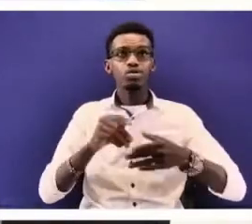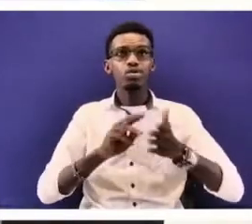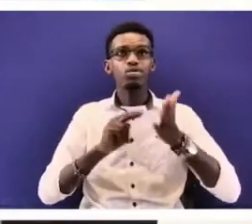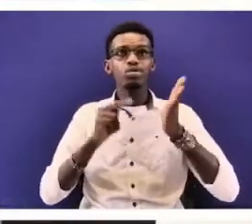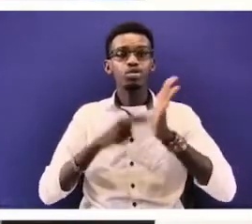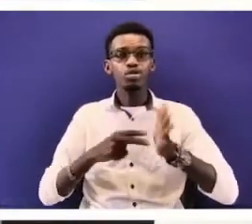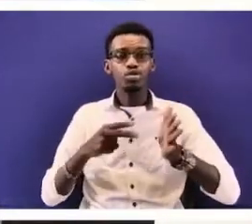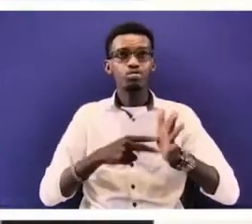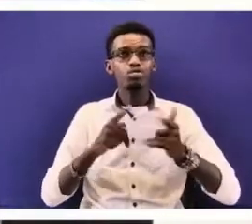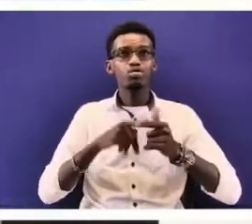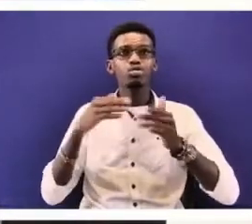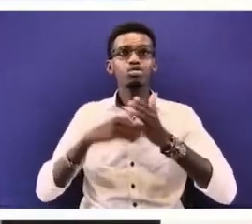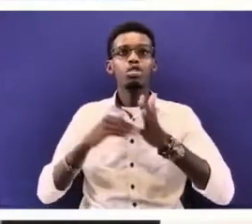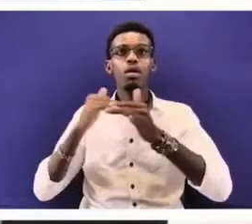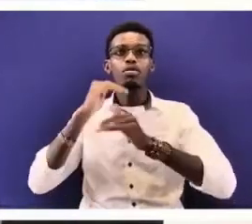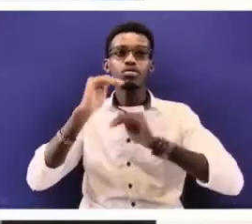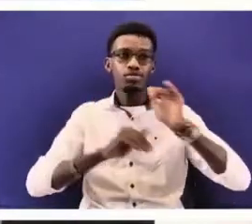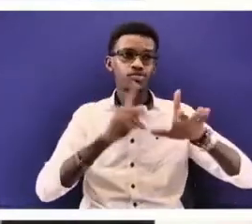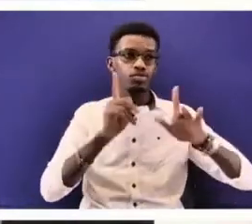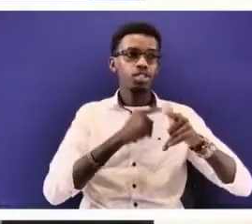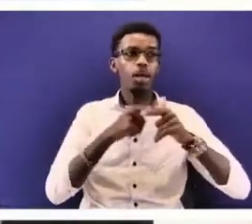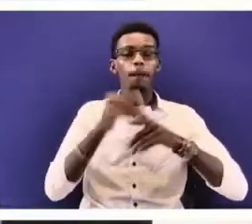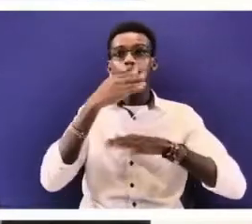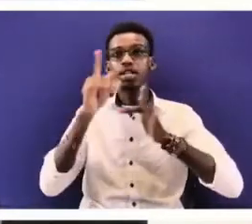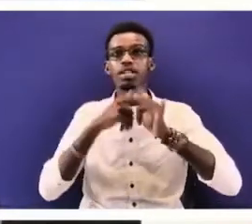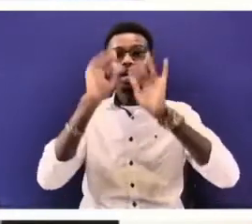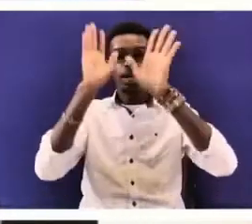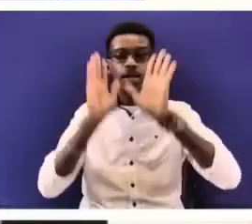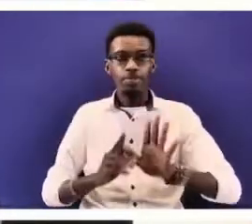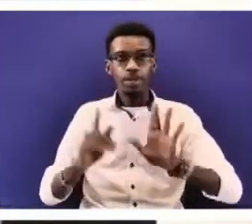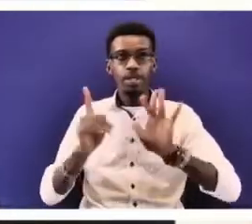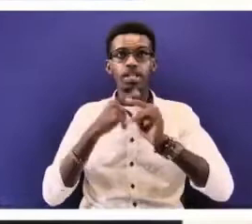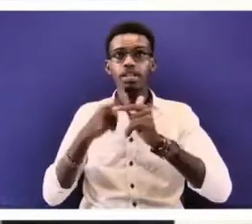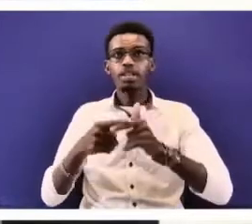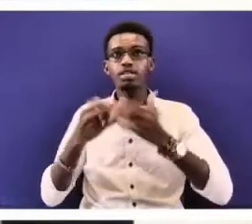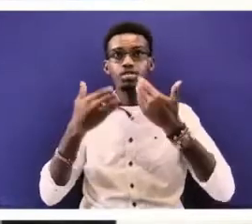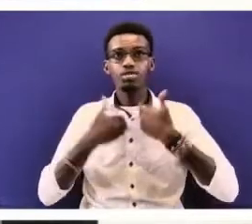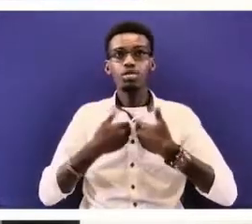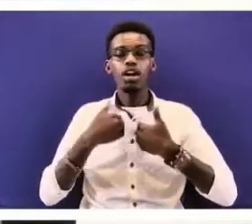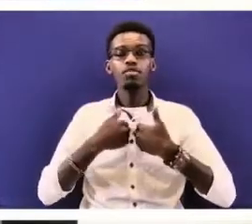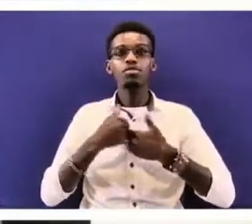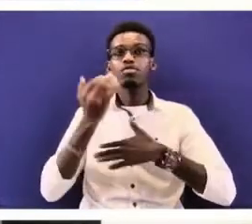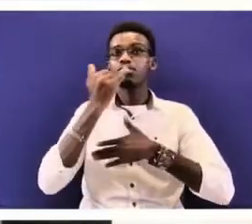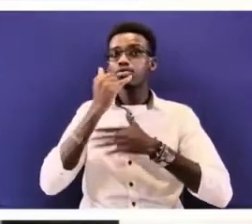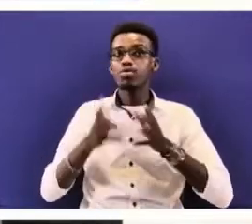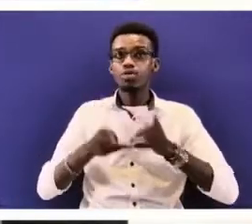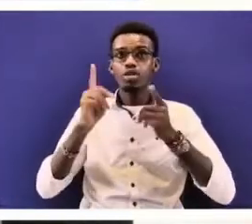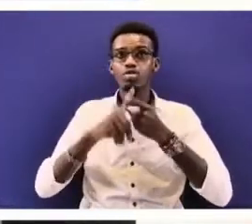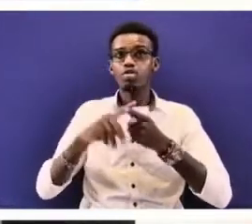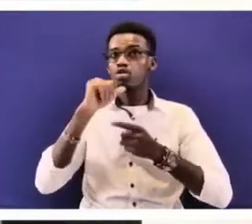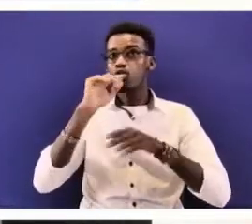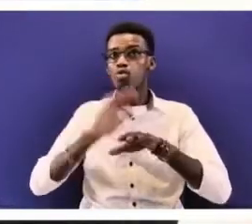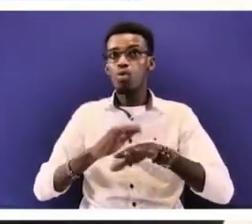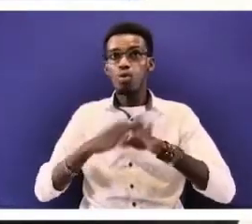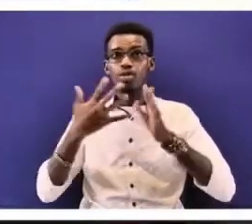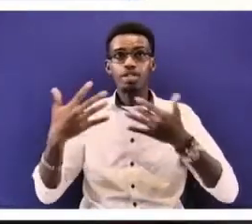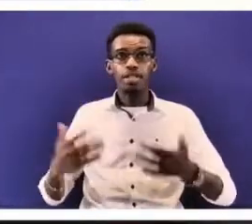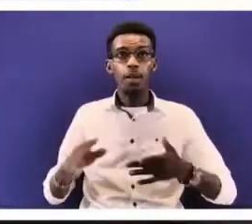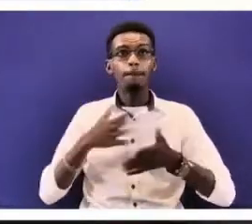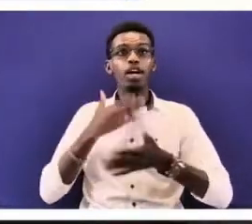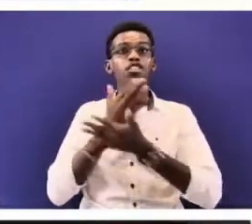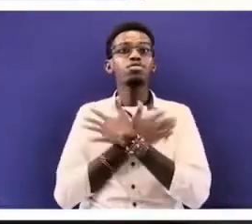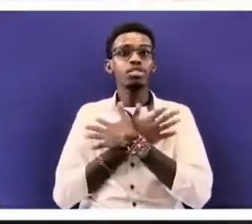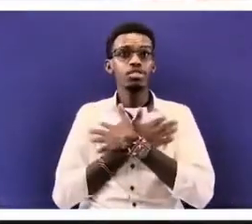avoiding steps that are important. Cutting corners is not a good thing, my